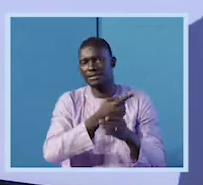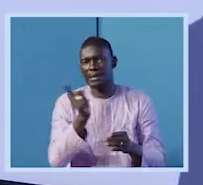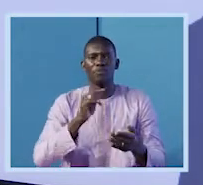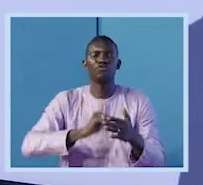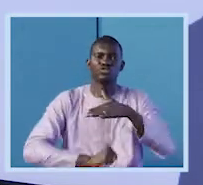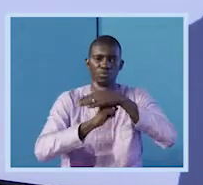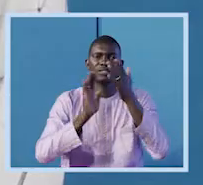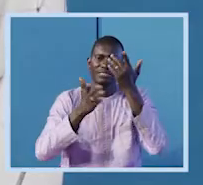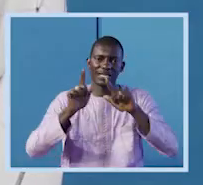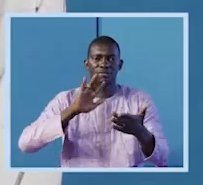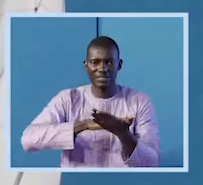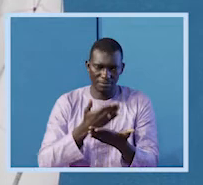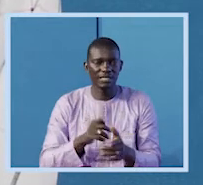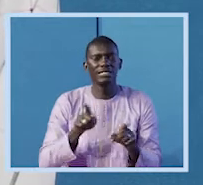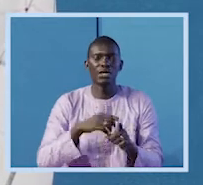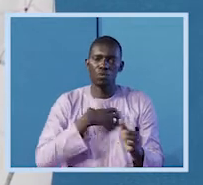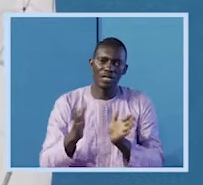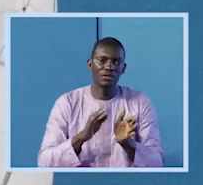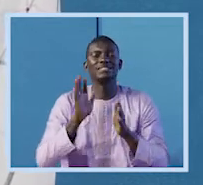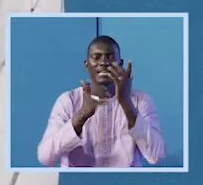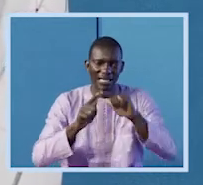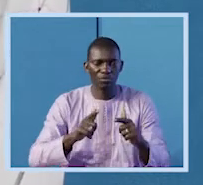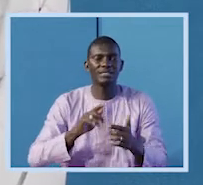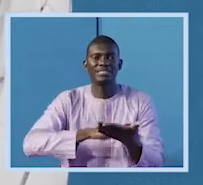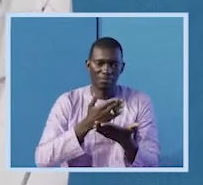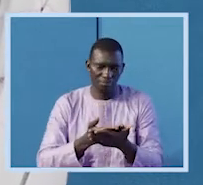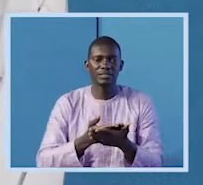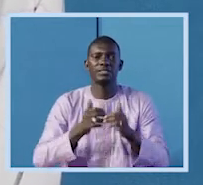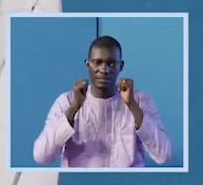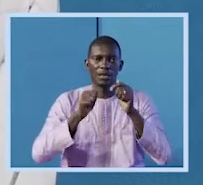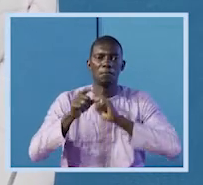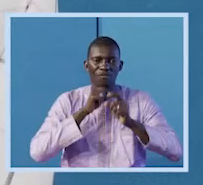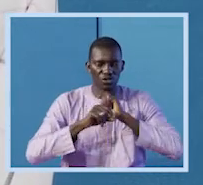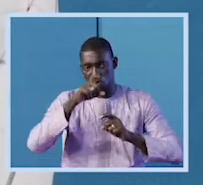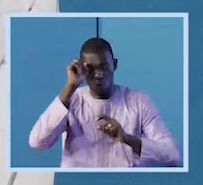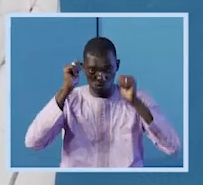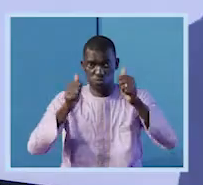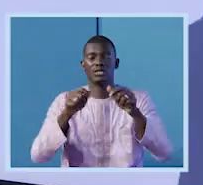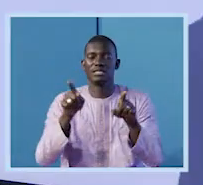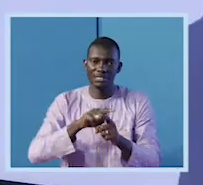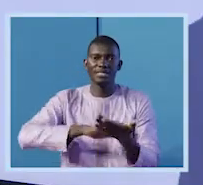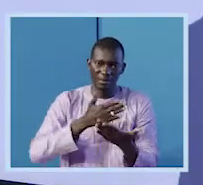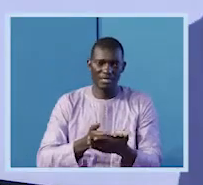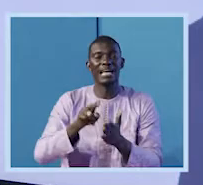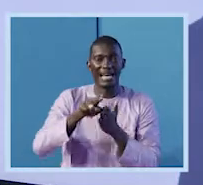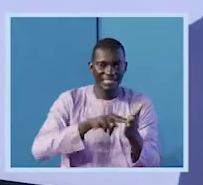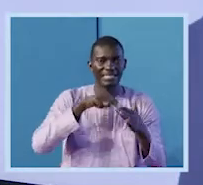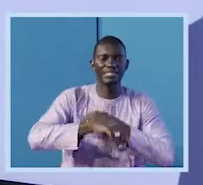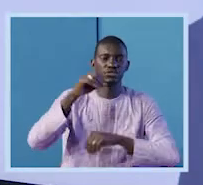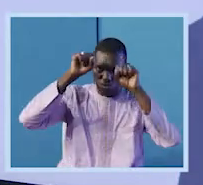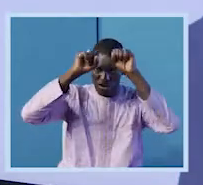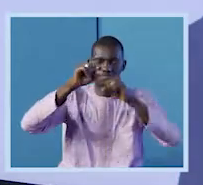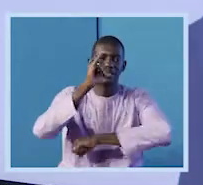I'm urging on everyone to know that sign language interpreting is a profession, and that interpreters are needed in public